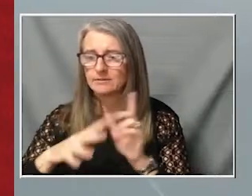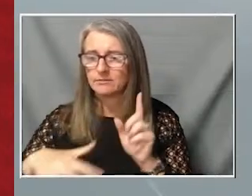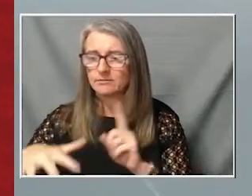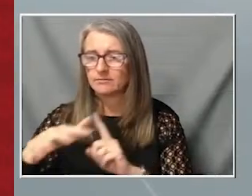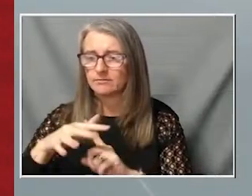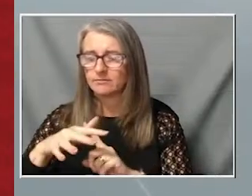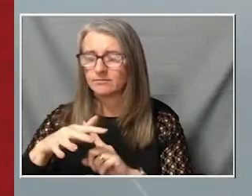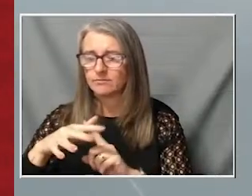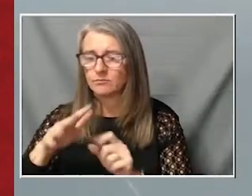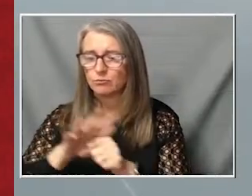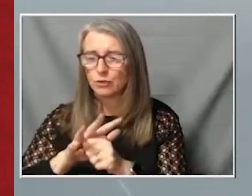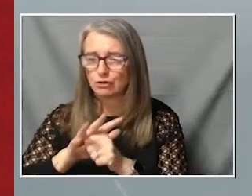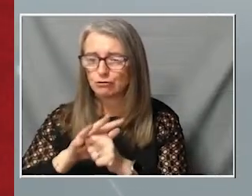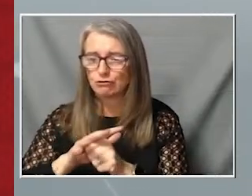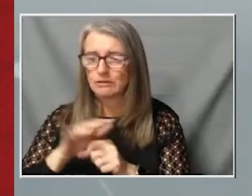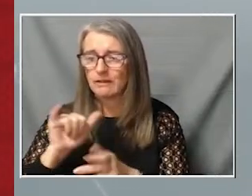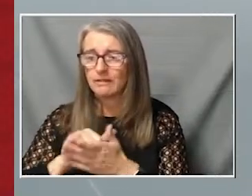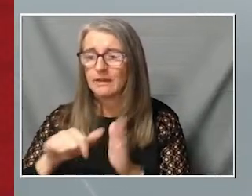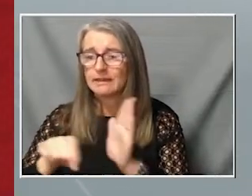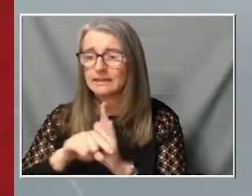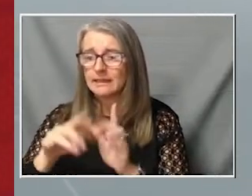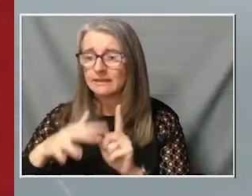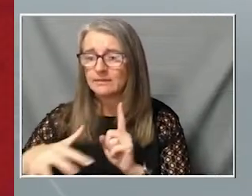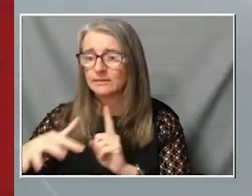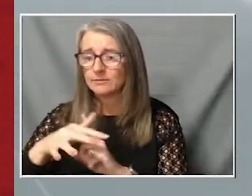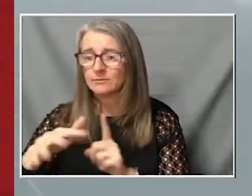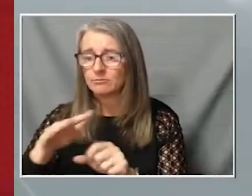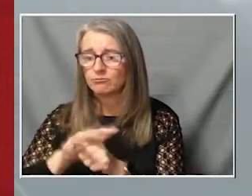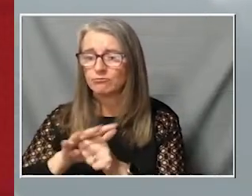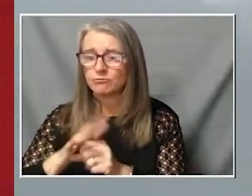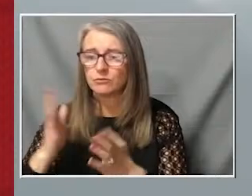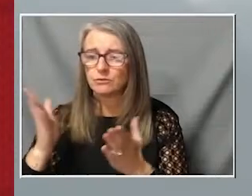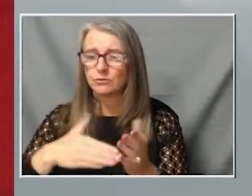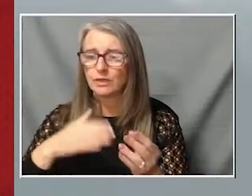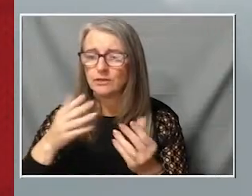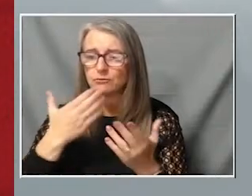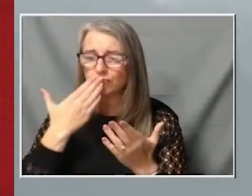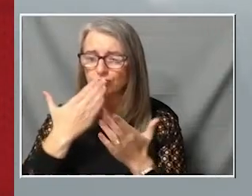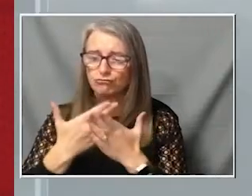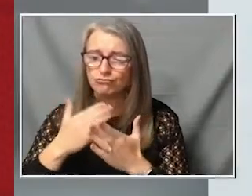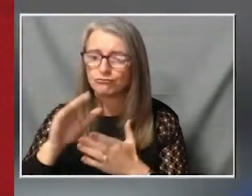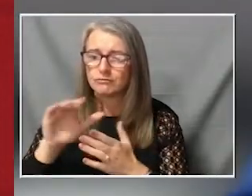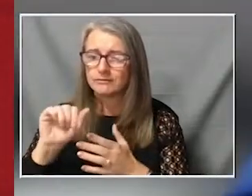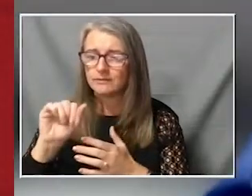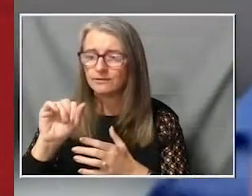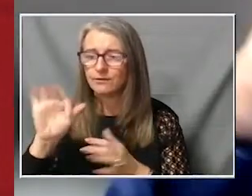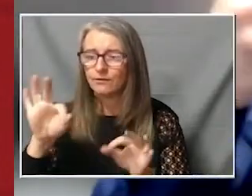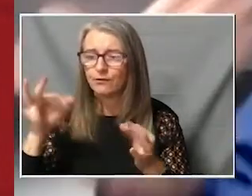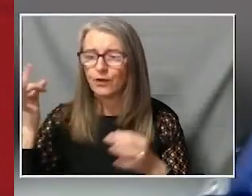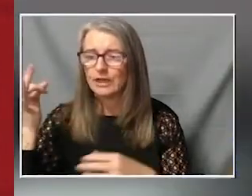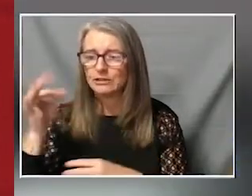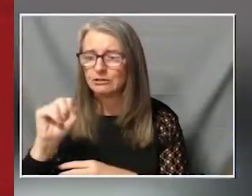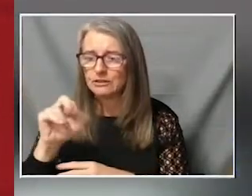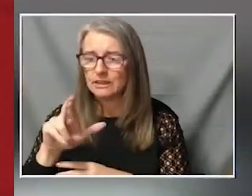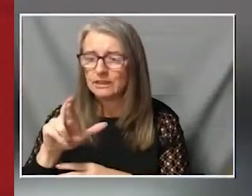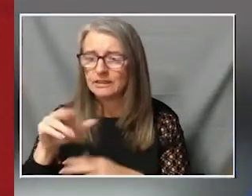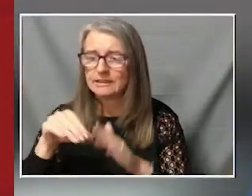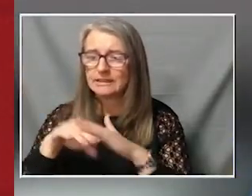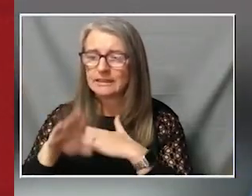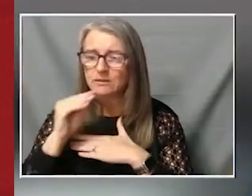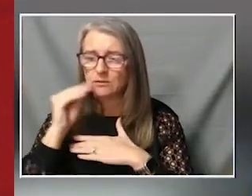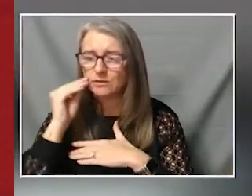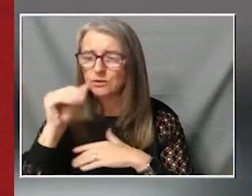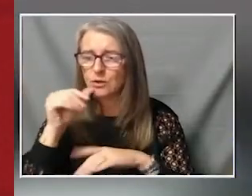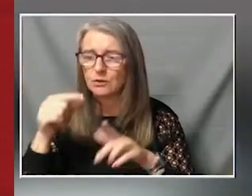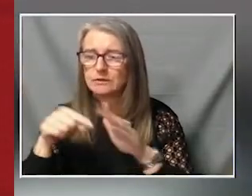pressure. This negative atmospheric pressure is there to bring fresh air into the home so you're not keeling over in that